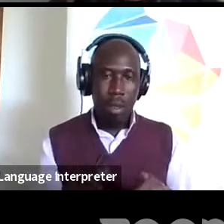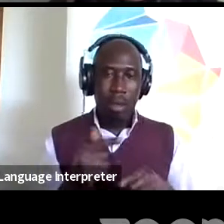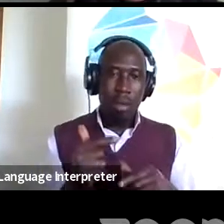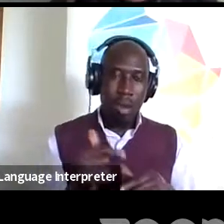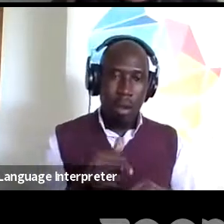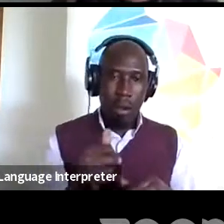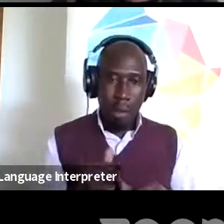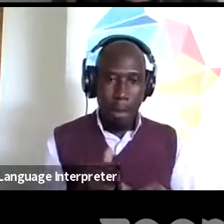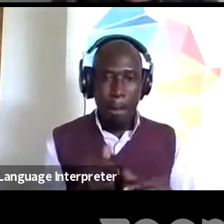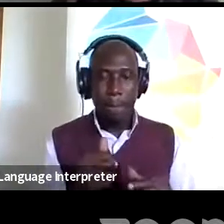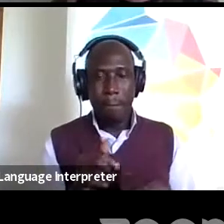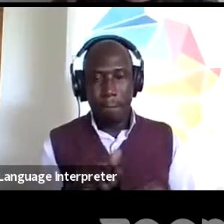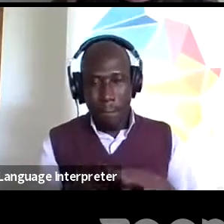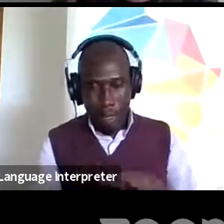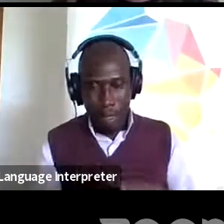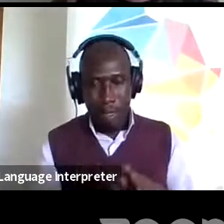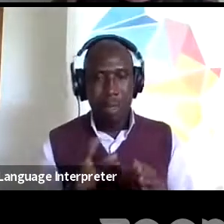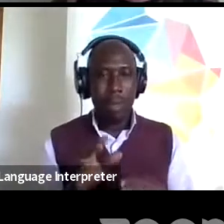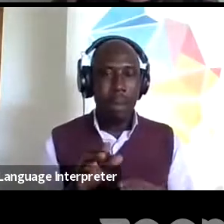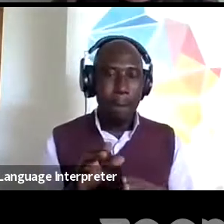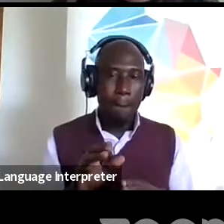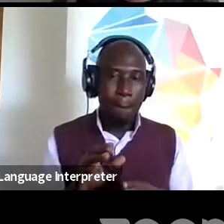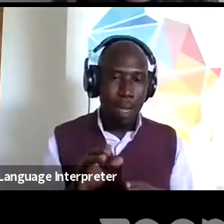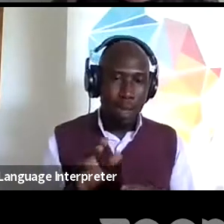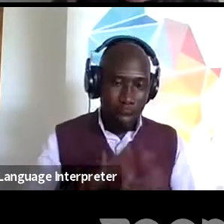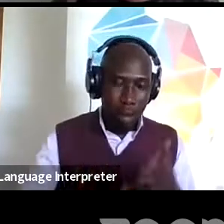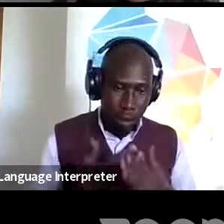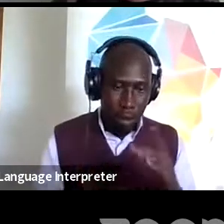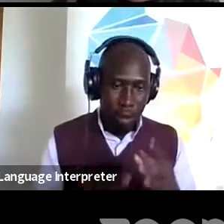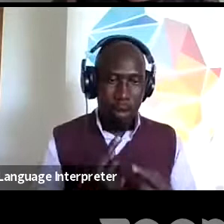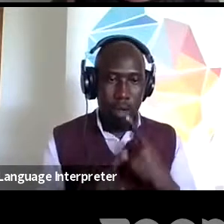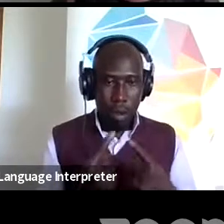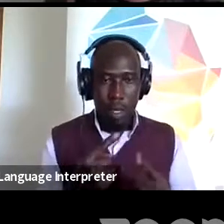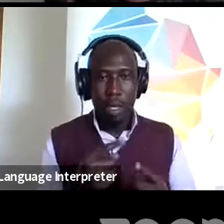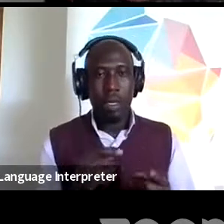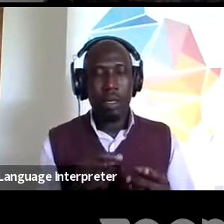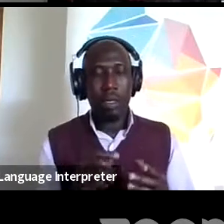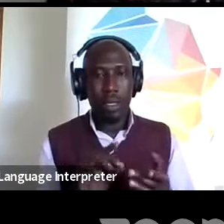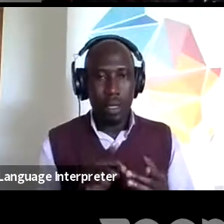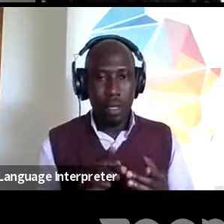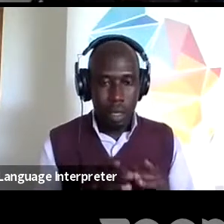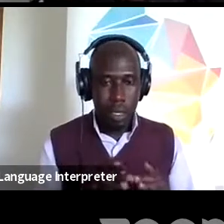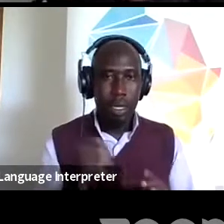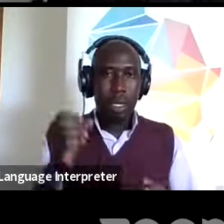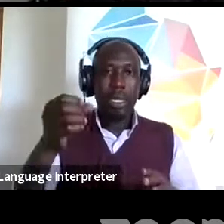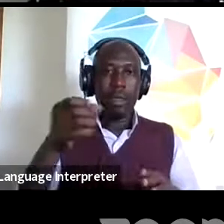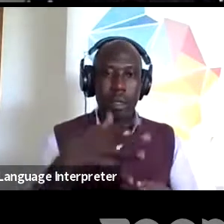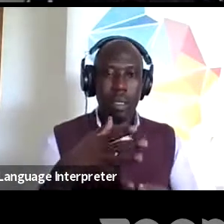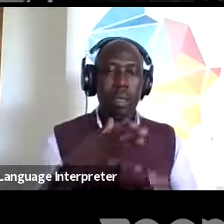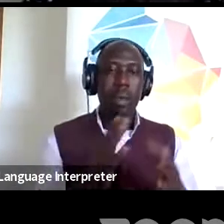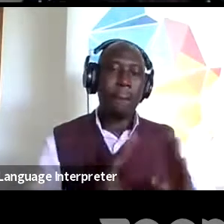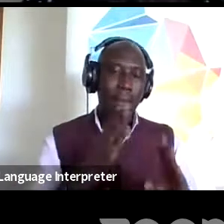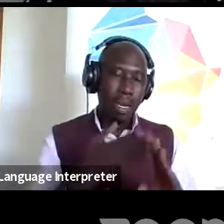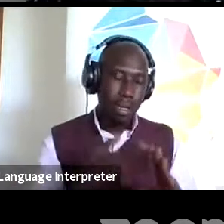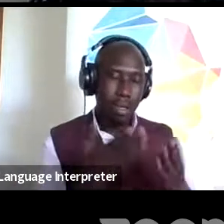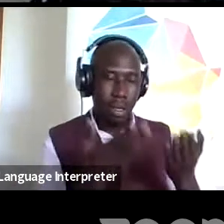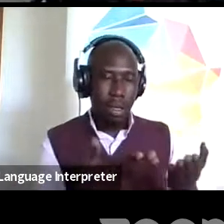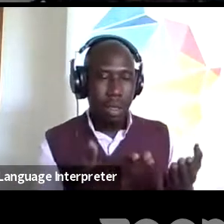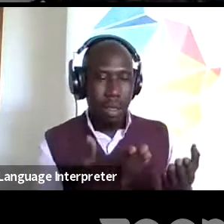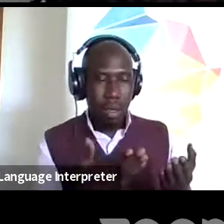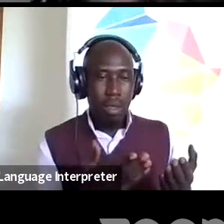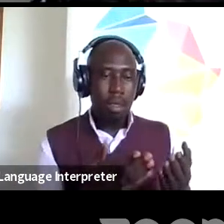for basic mobile network without necessarily talking about the internet. Issues of electricity, particularly in